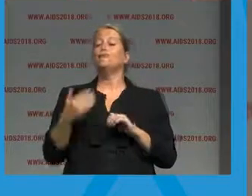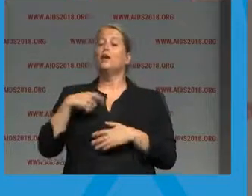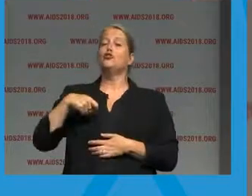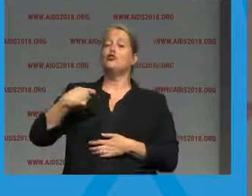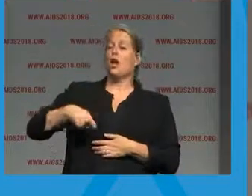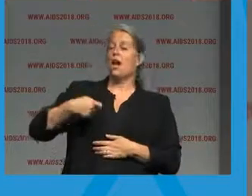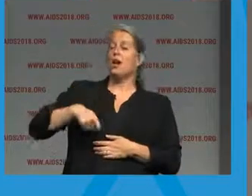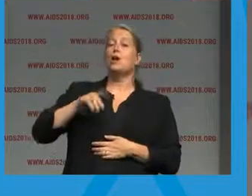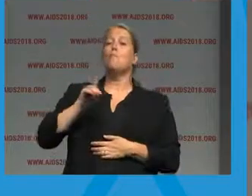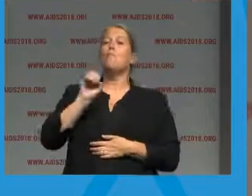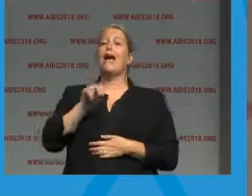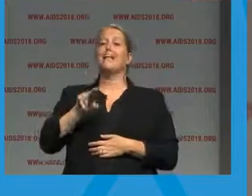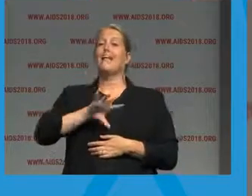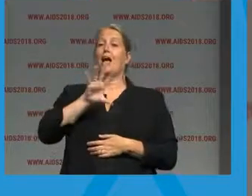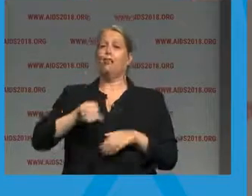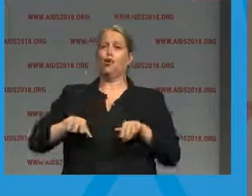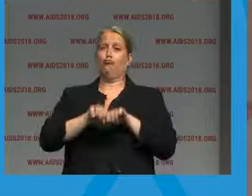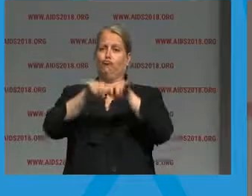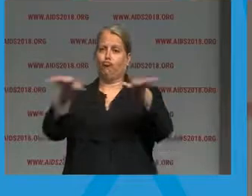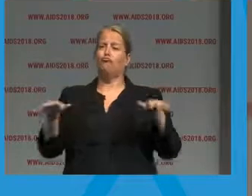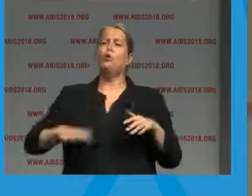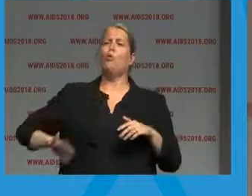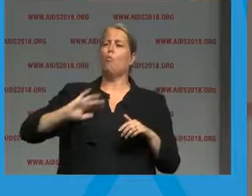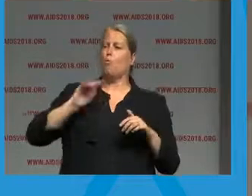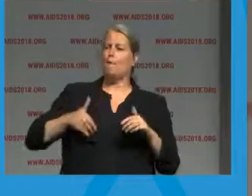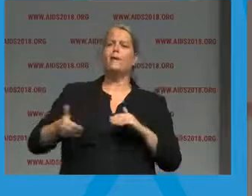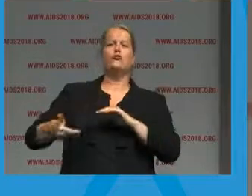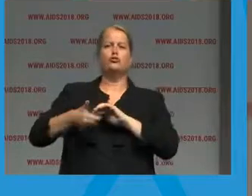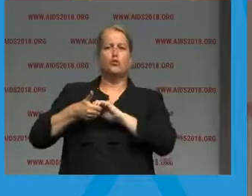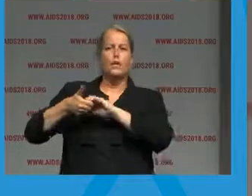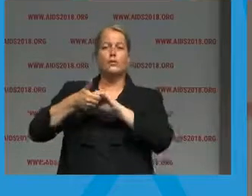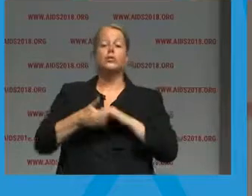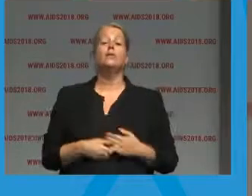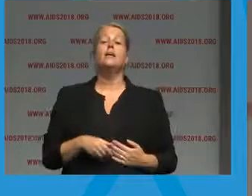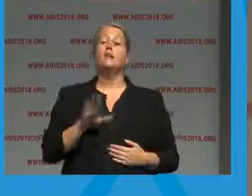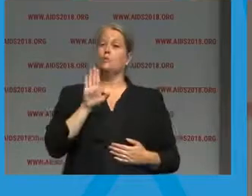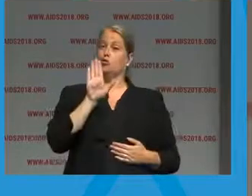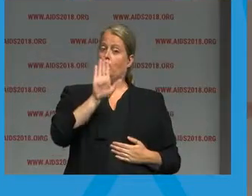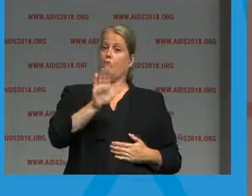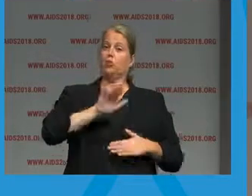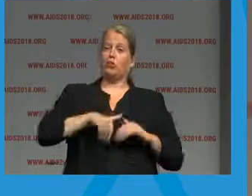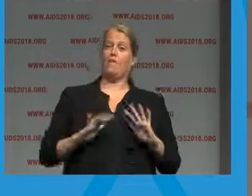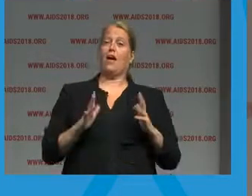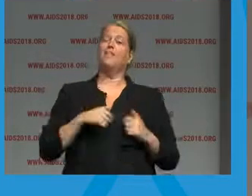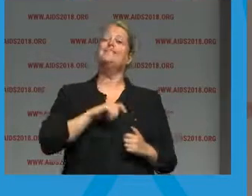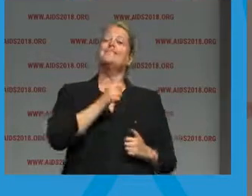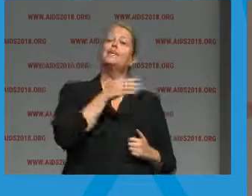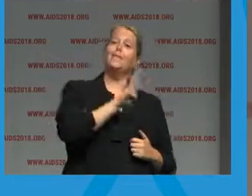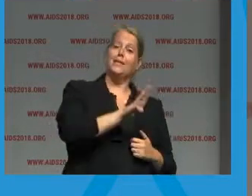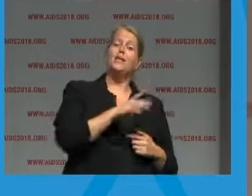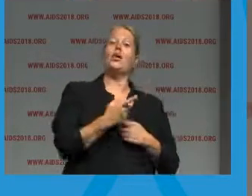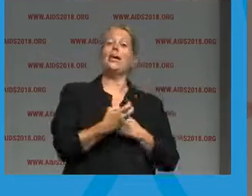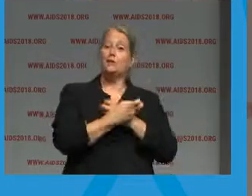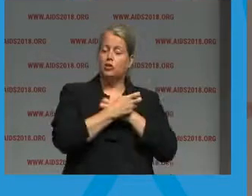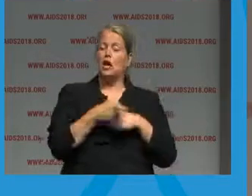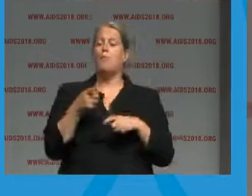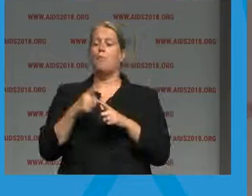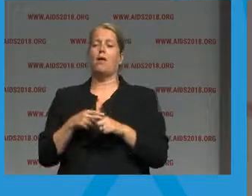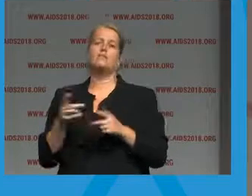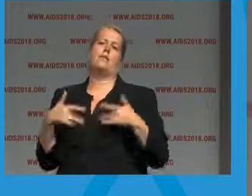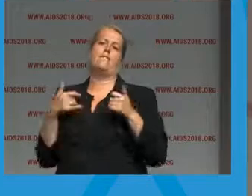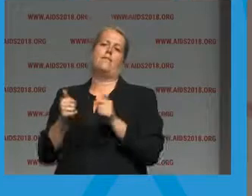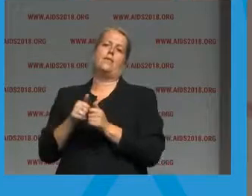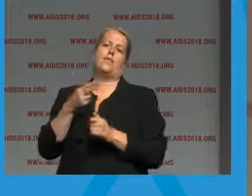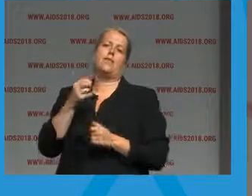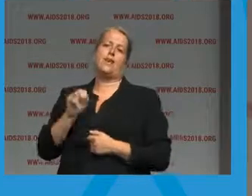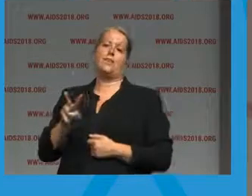Positive Women's Coalition. As a TB and cancer survivor and a person living with HIV, Carol knows